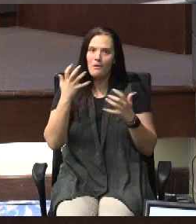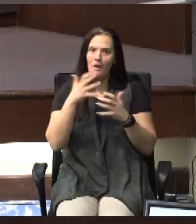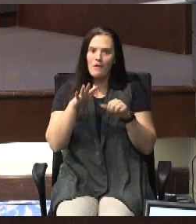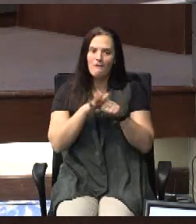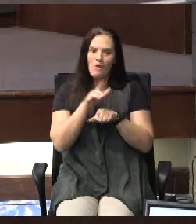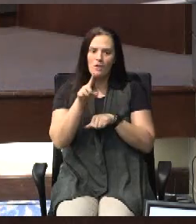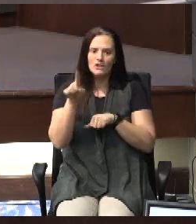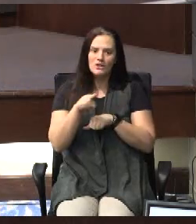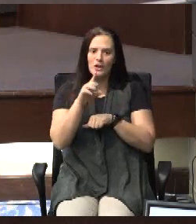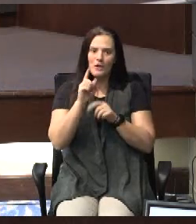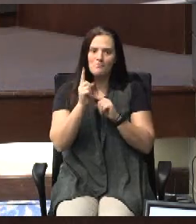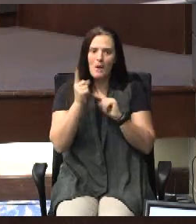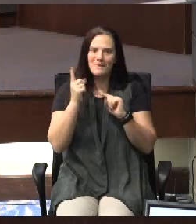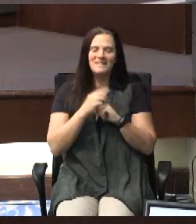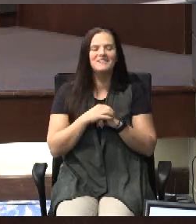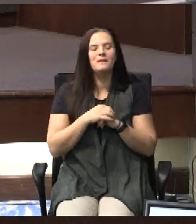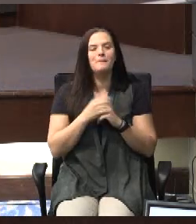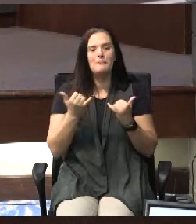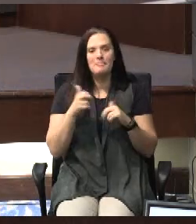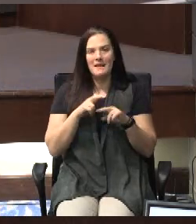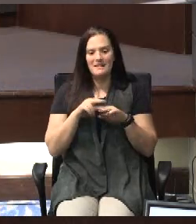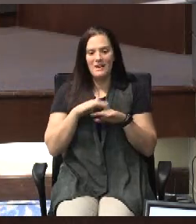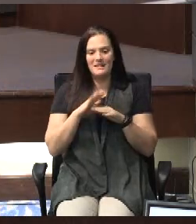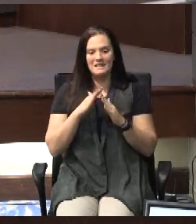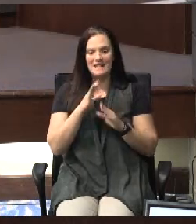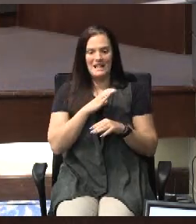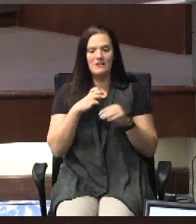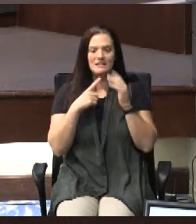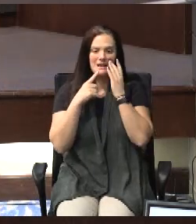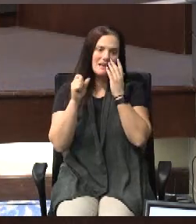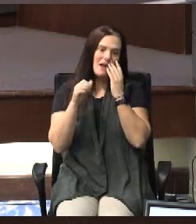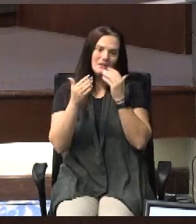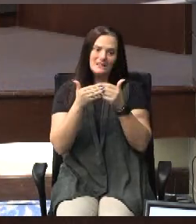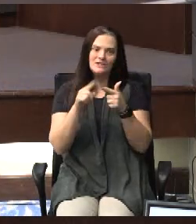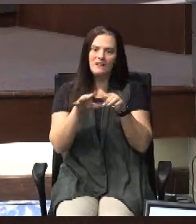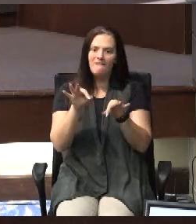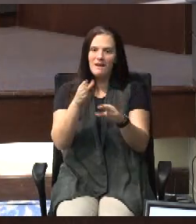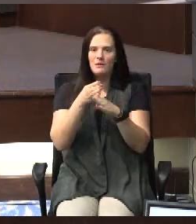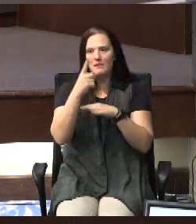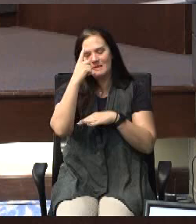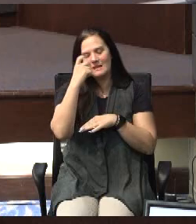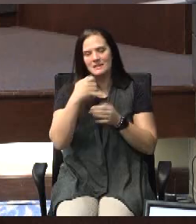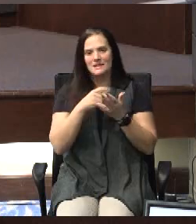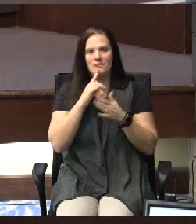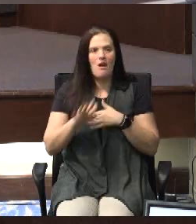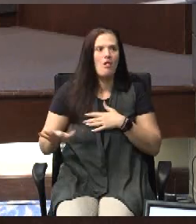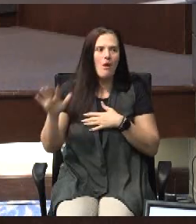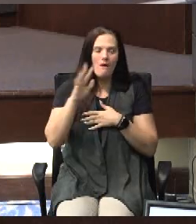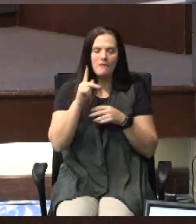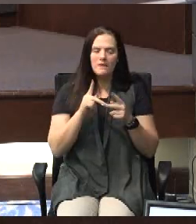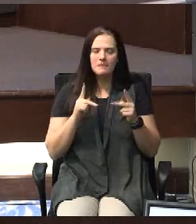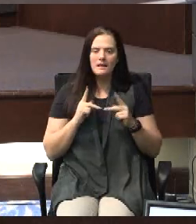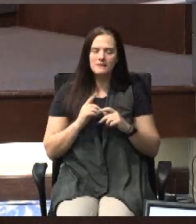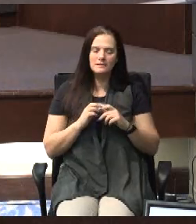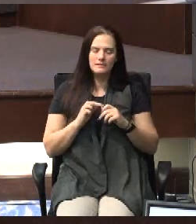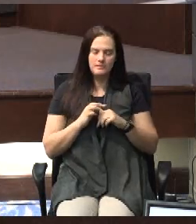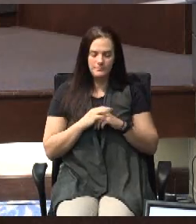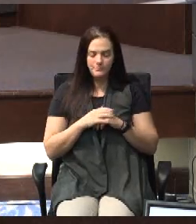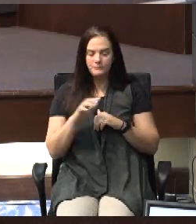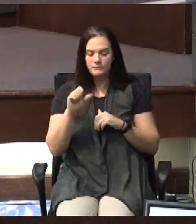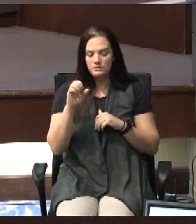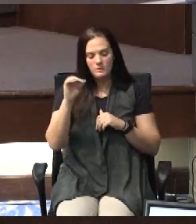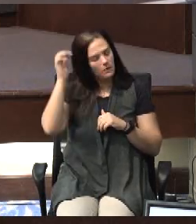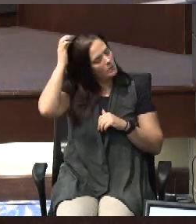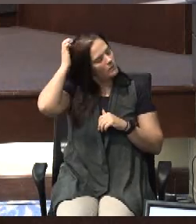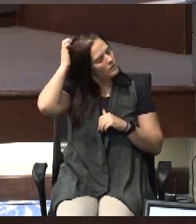circle moment that I'm now sitting on council and saying like, yeah, it was easy to find wood because it's all over the place.